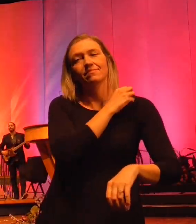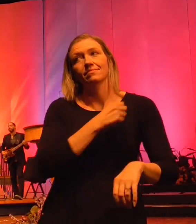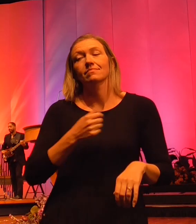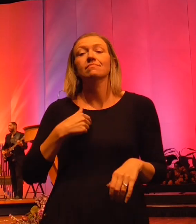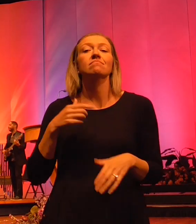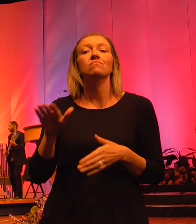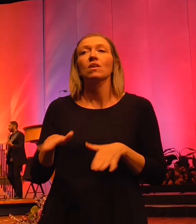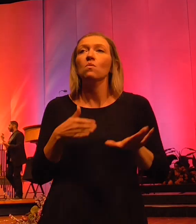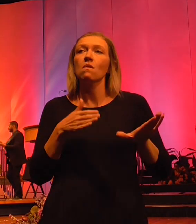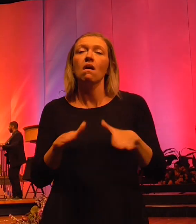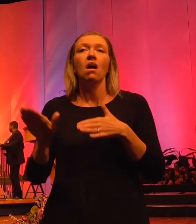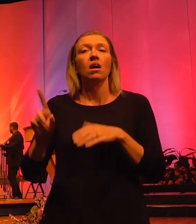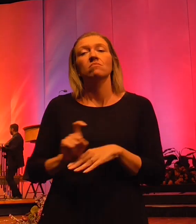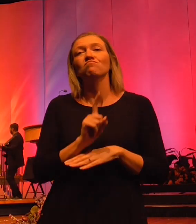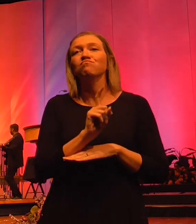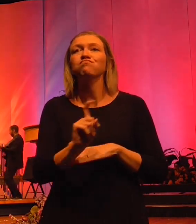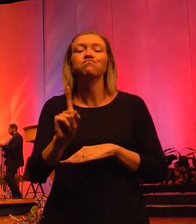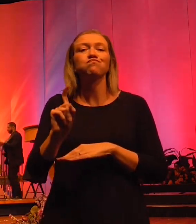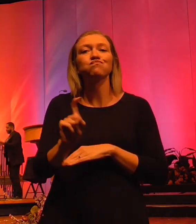As I walk through